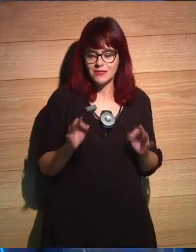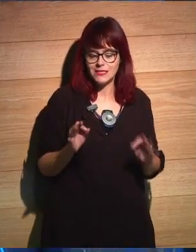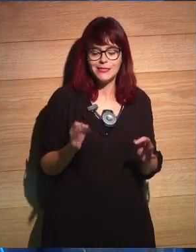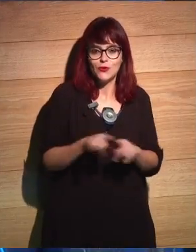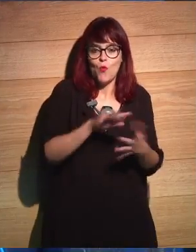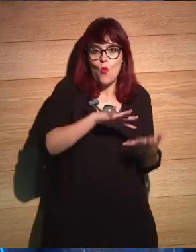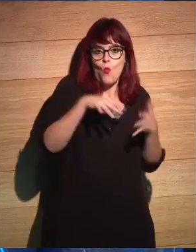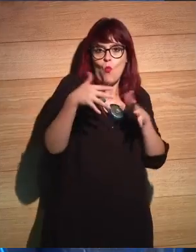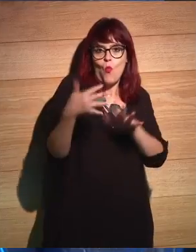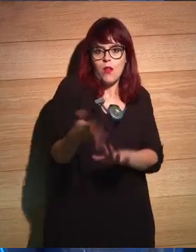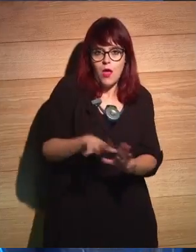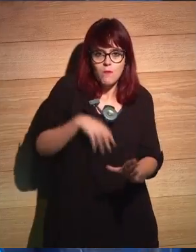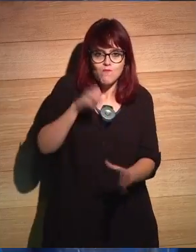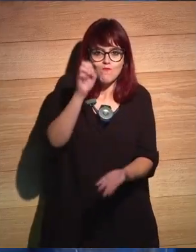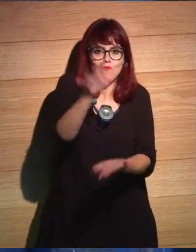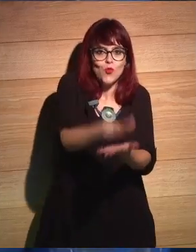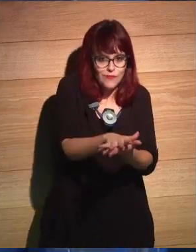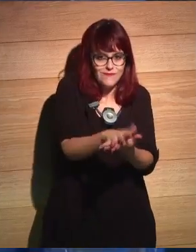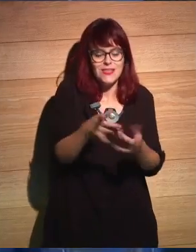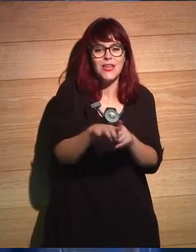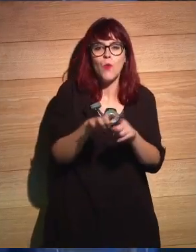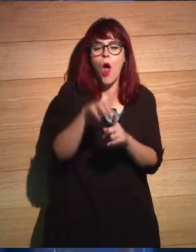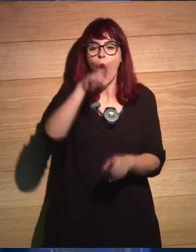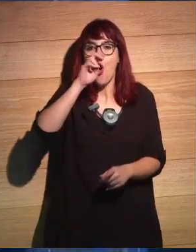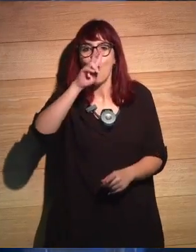literature, as